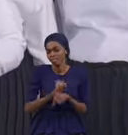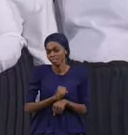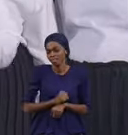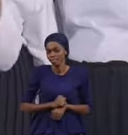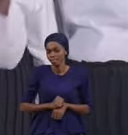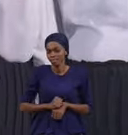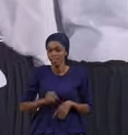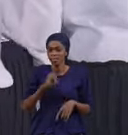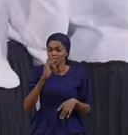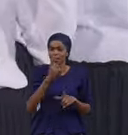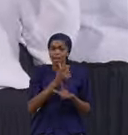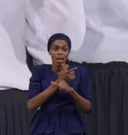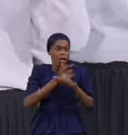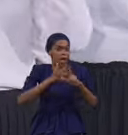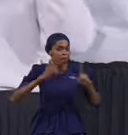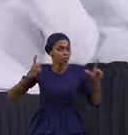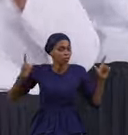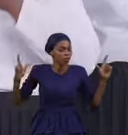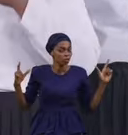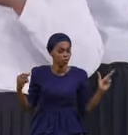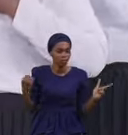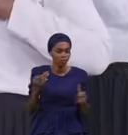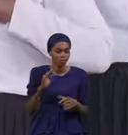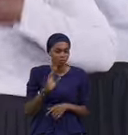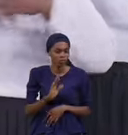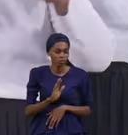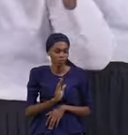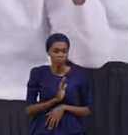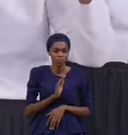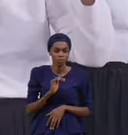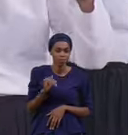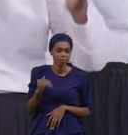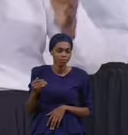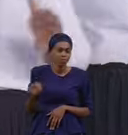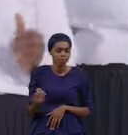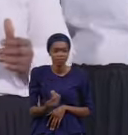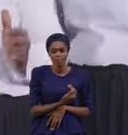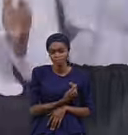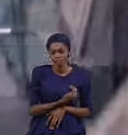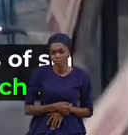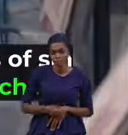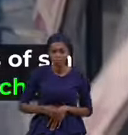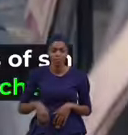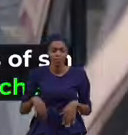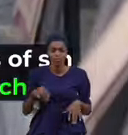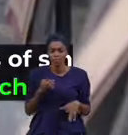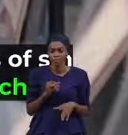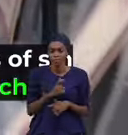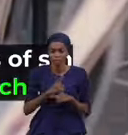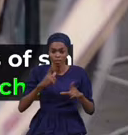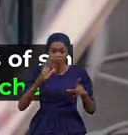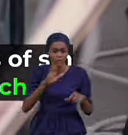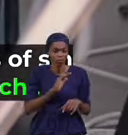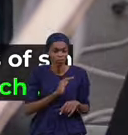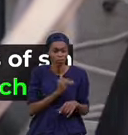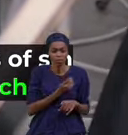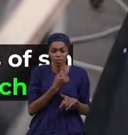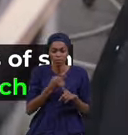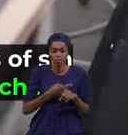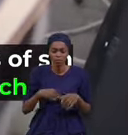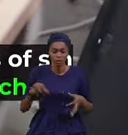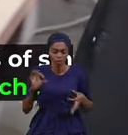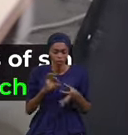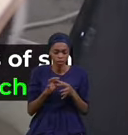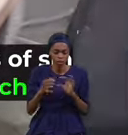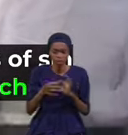miracles is the liberation of your soul. Liberate your soul from